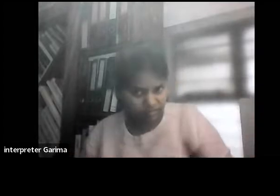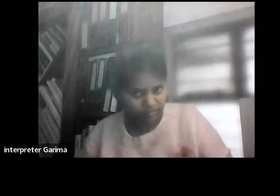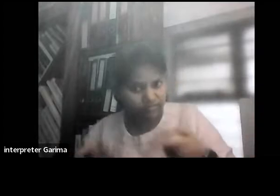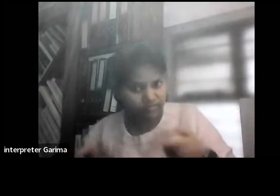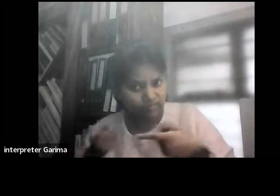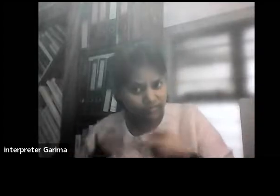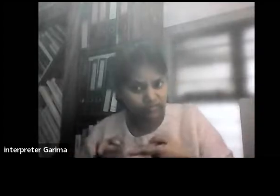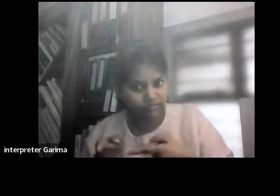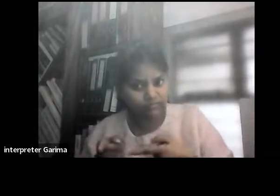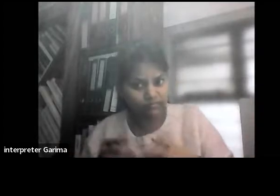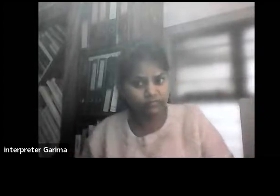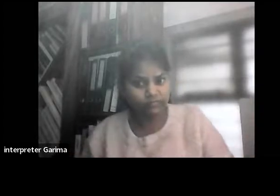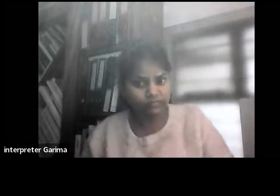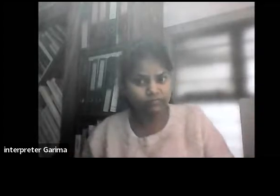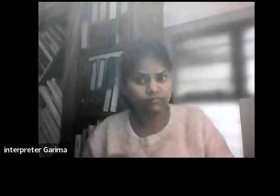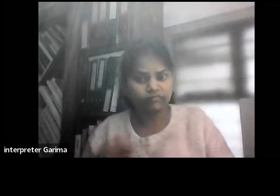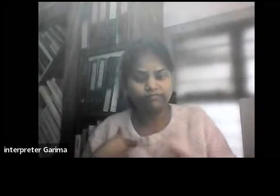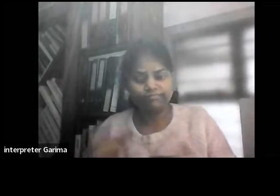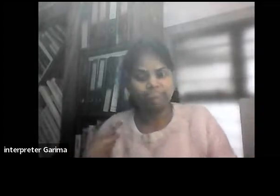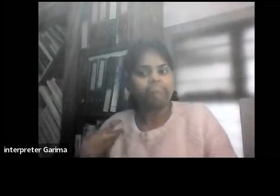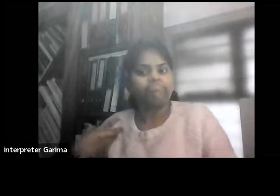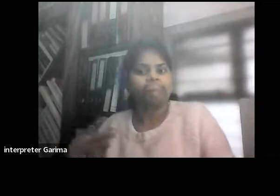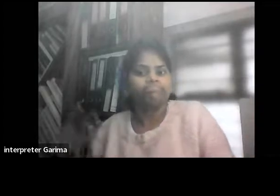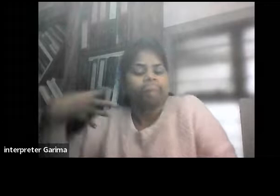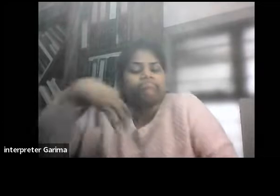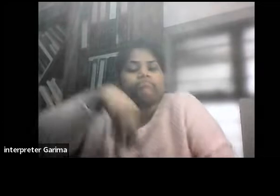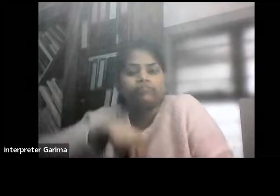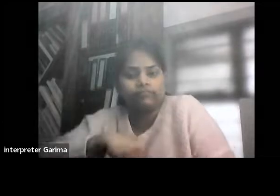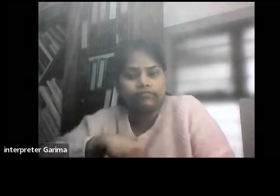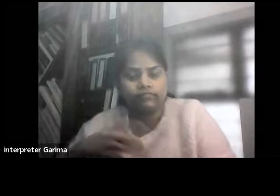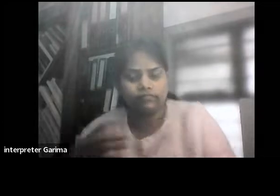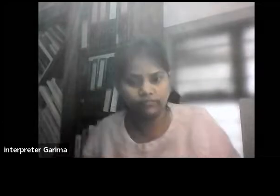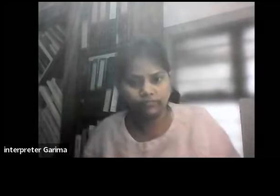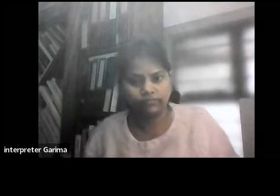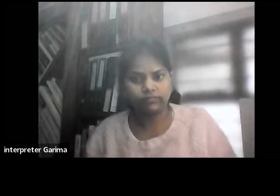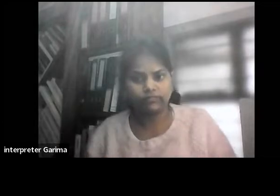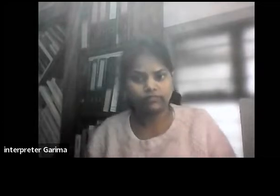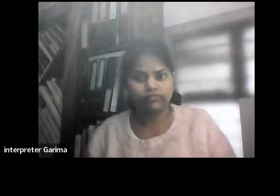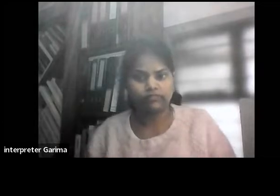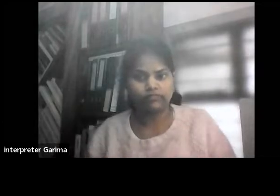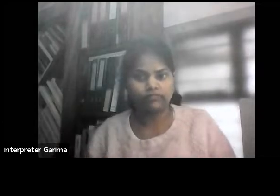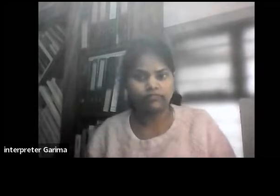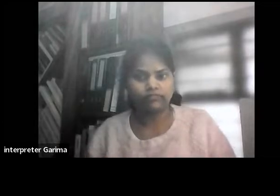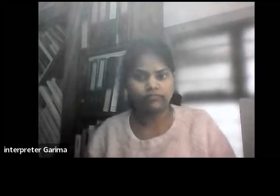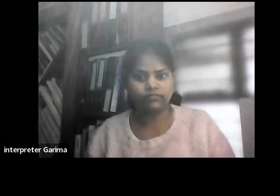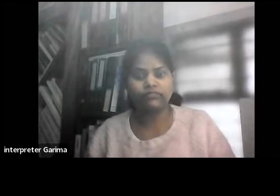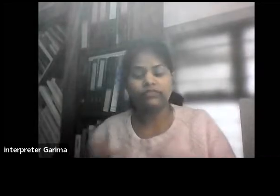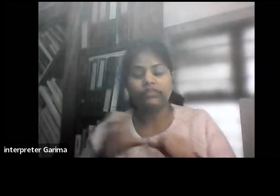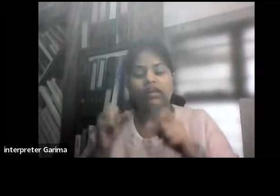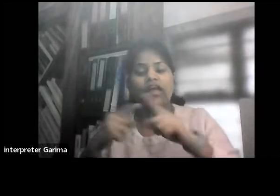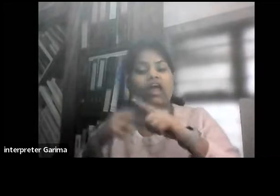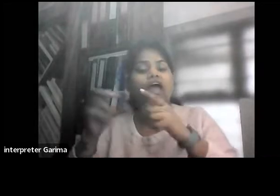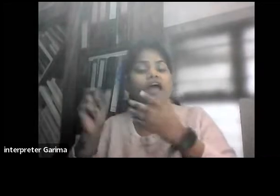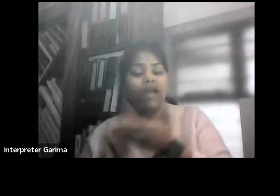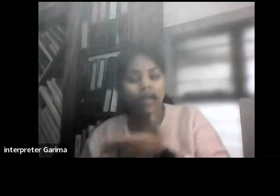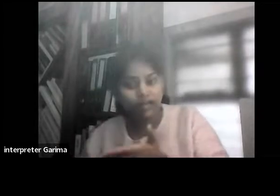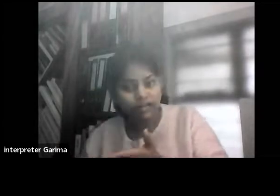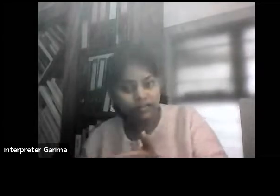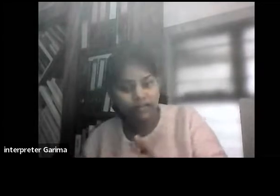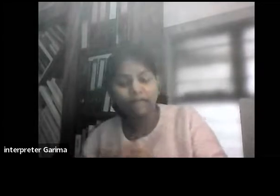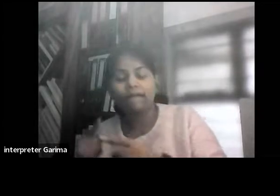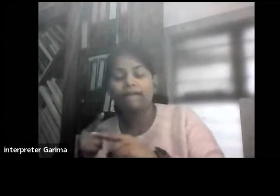bring in both these terms, the action and the opposition, that we think that most